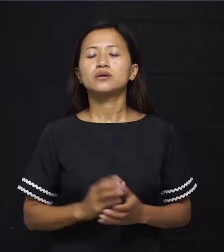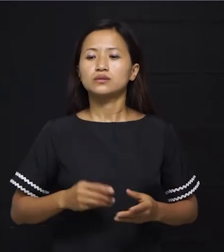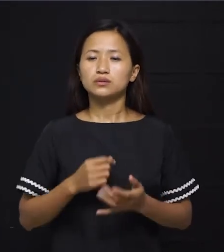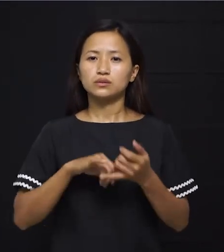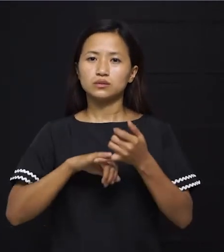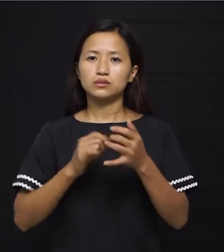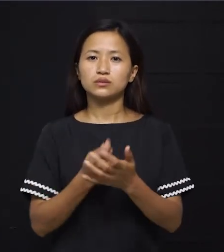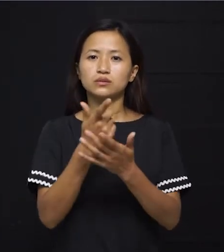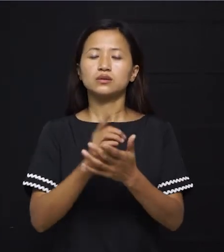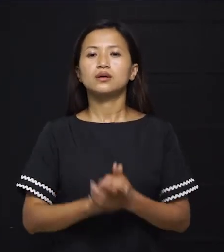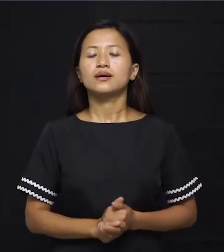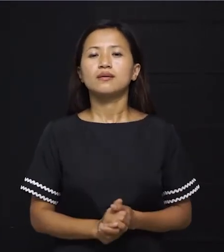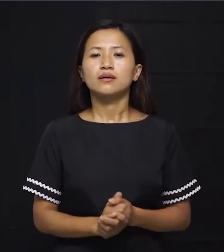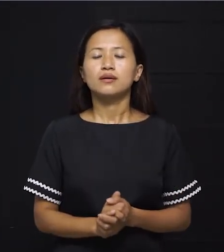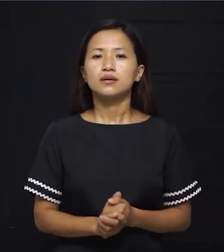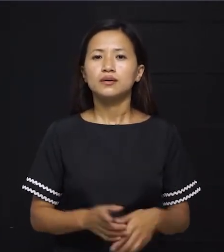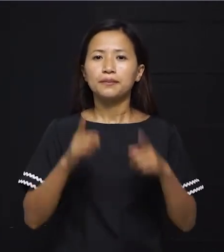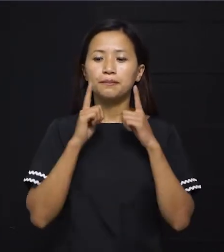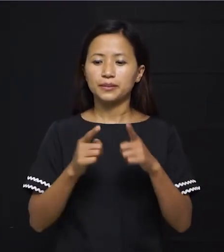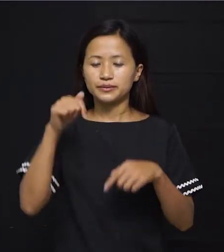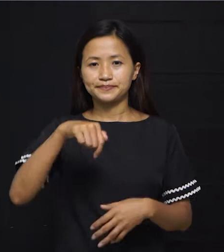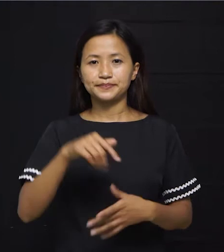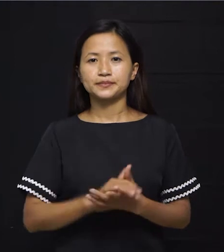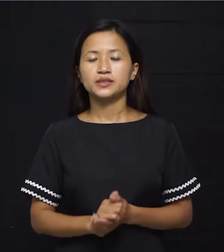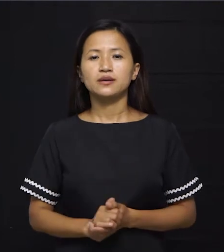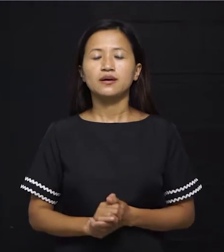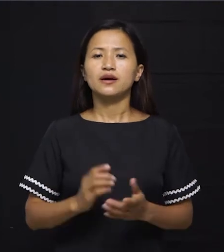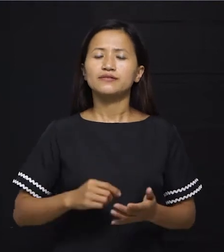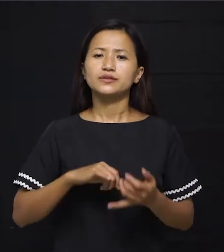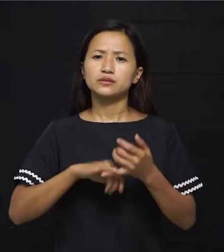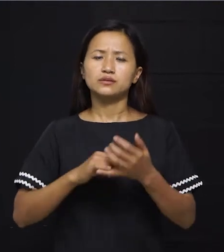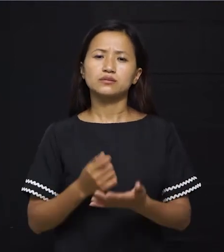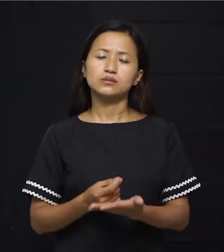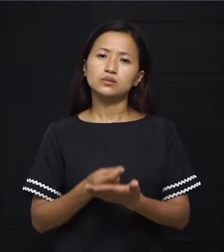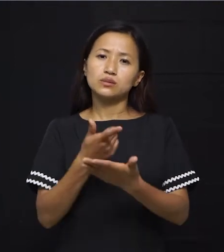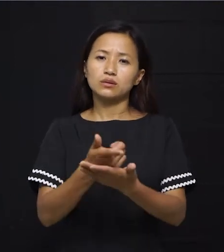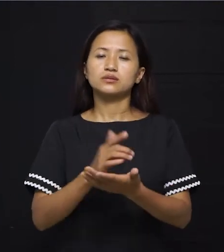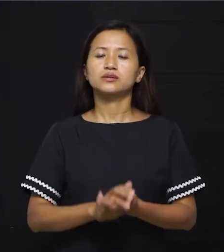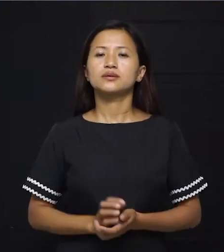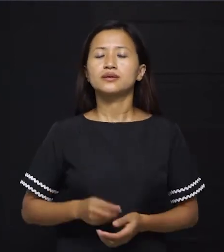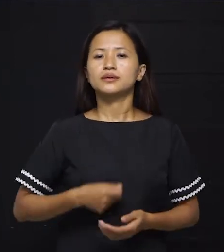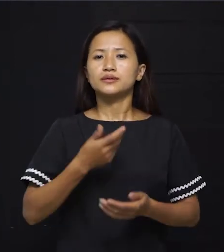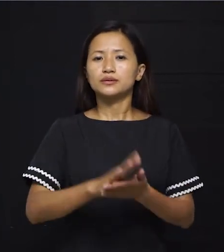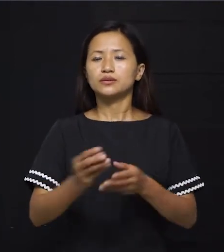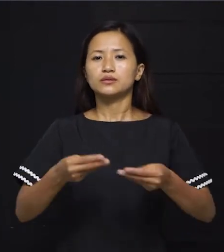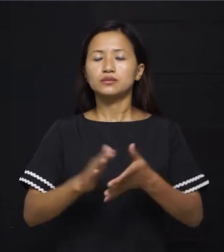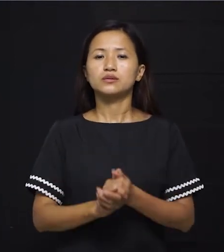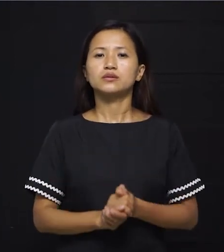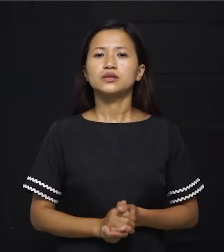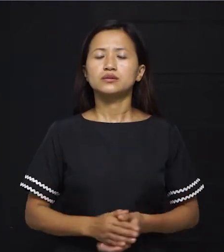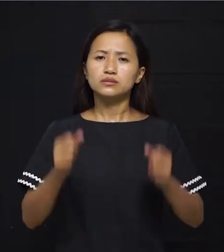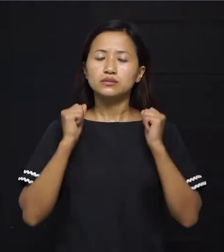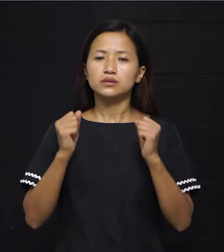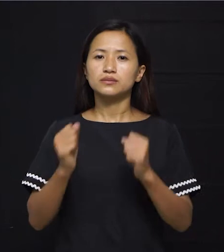his bullocks to Samju Sahu, but here, even after he sold this, he got into